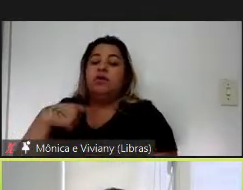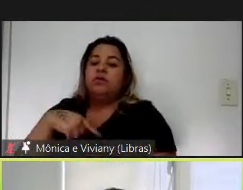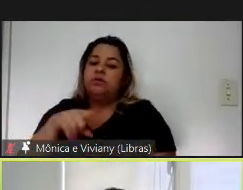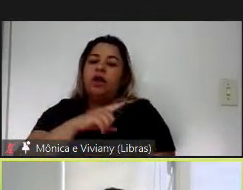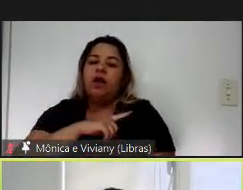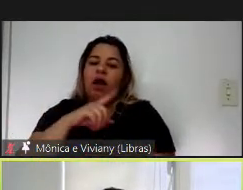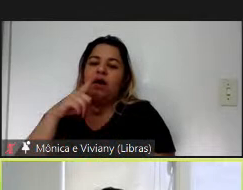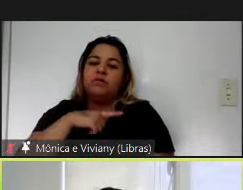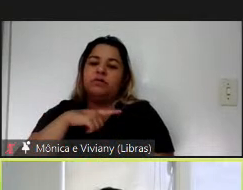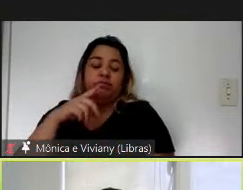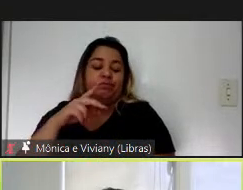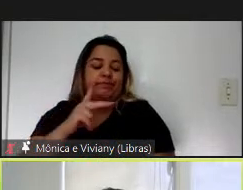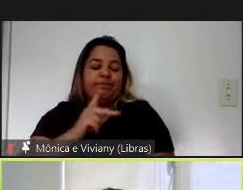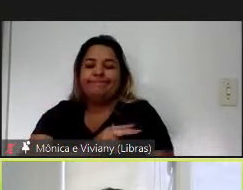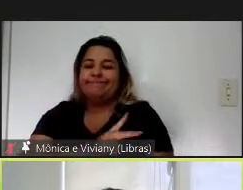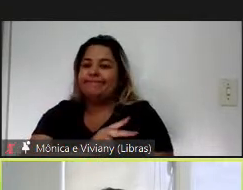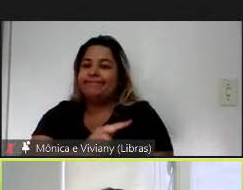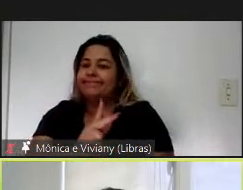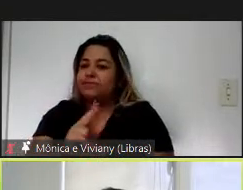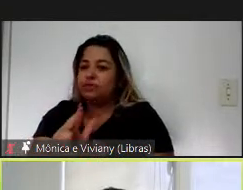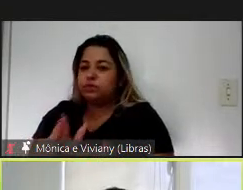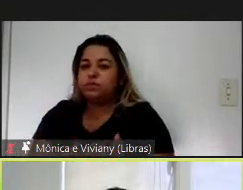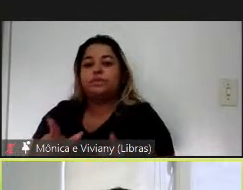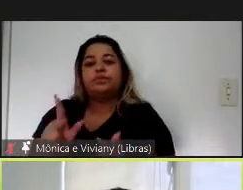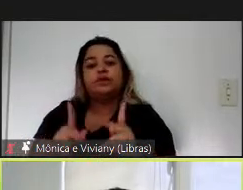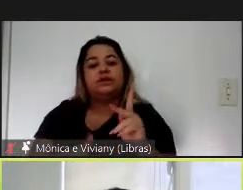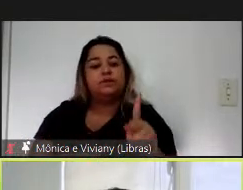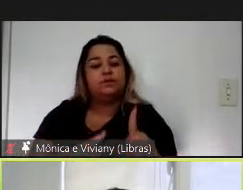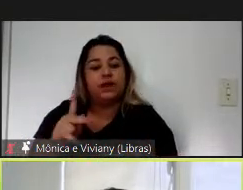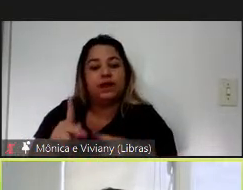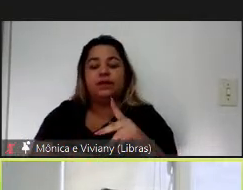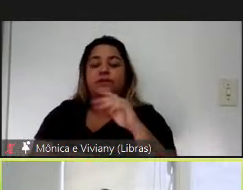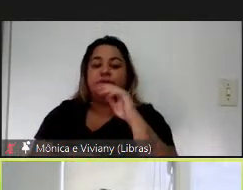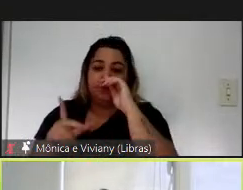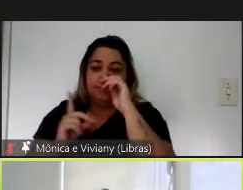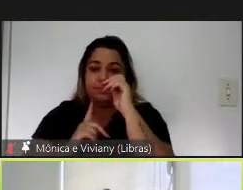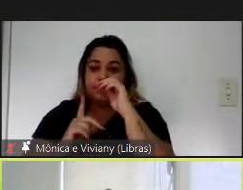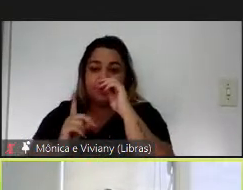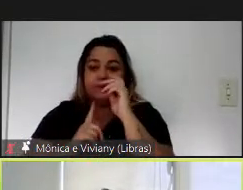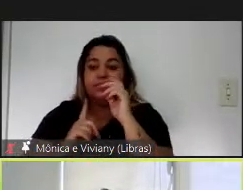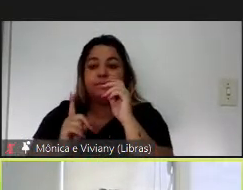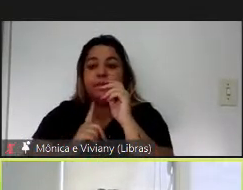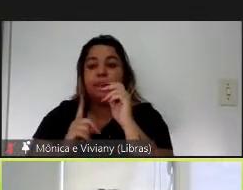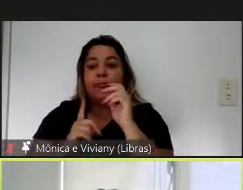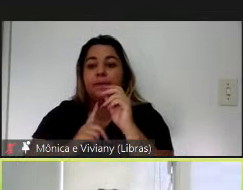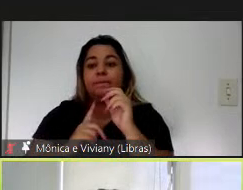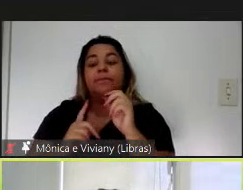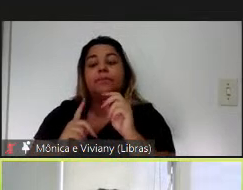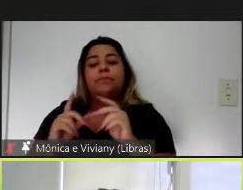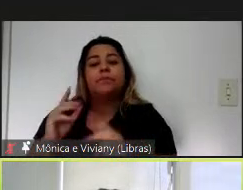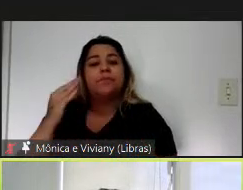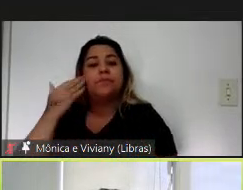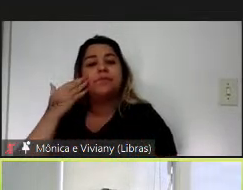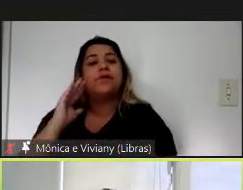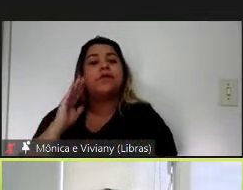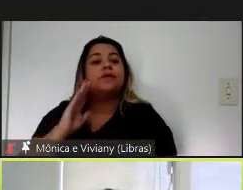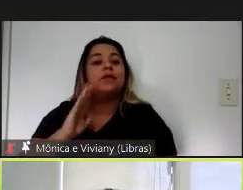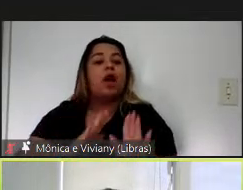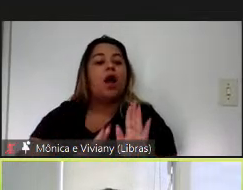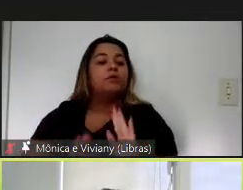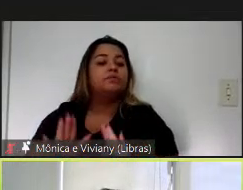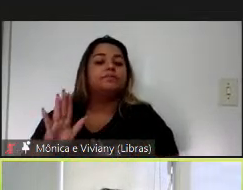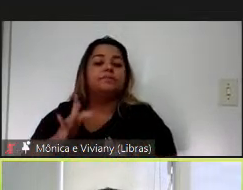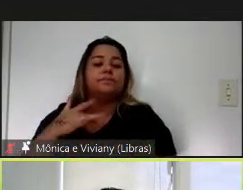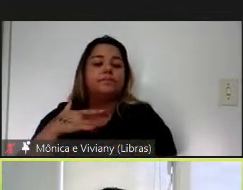indigenous. We have several populations, groups of populations, so we have to